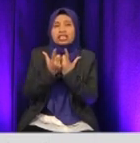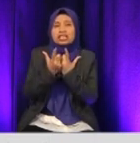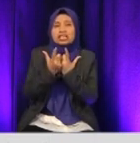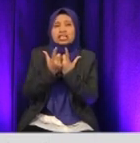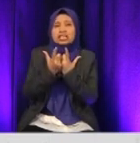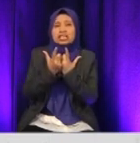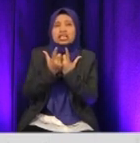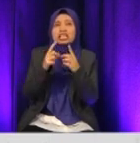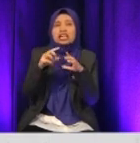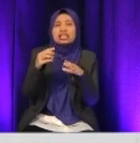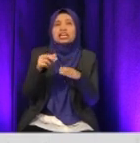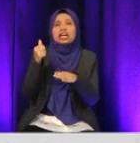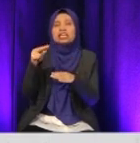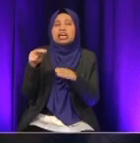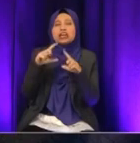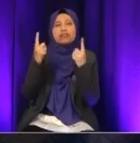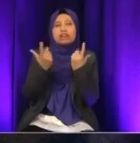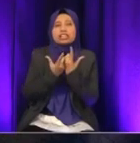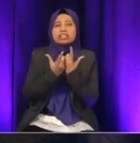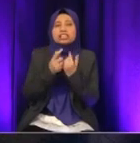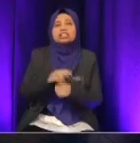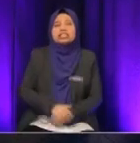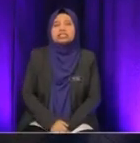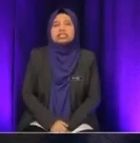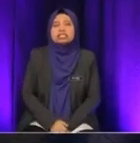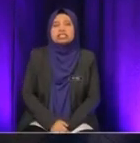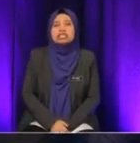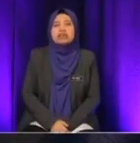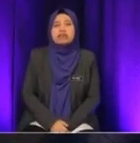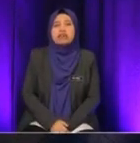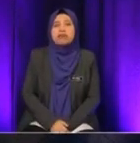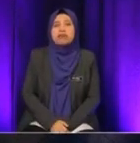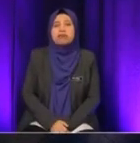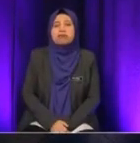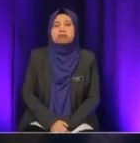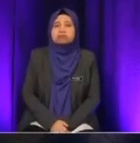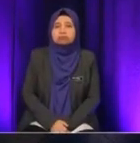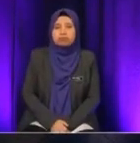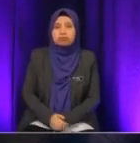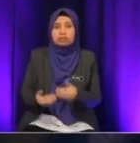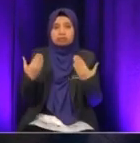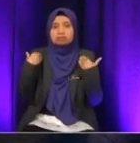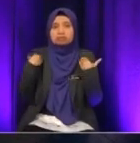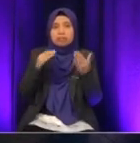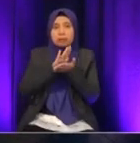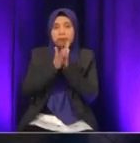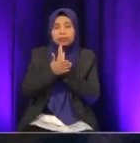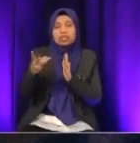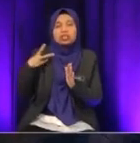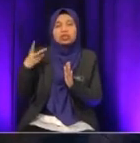Okay, an event, it doesn't matter if you can remember. Yeah. All right, so it's an event, you volunteered at an event, and tell us what